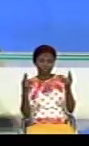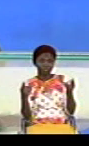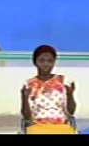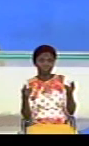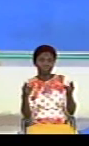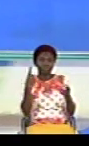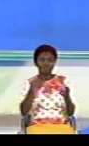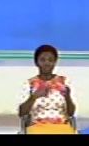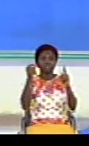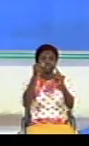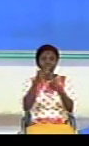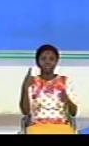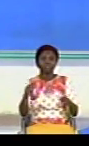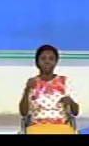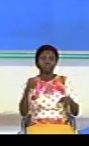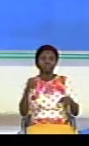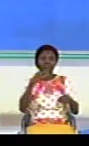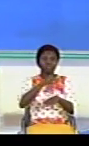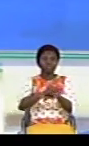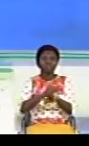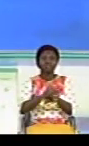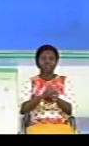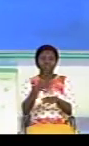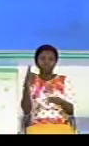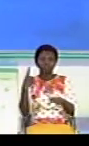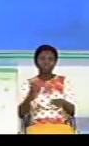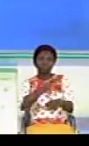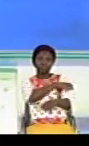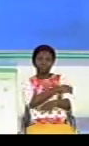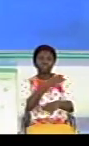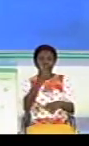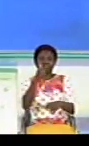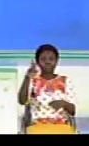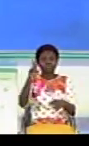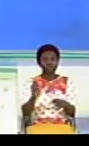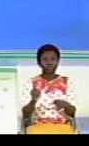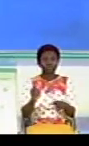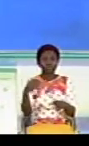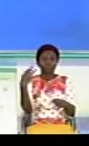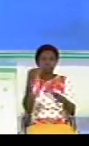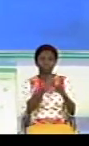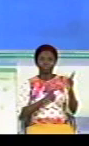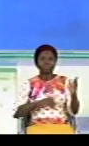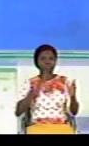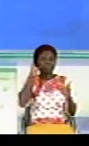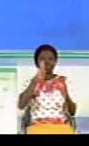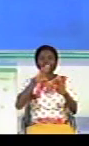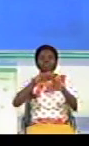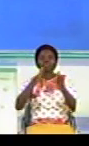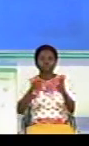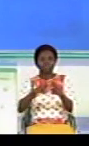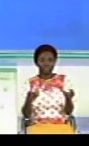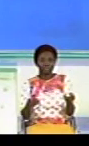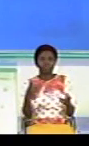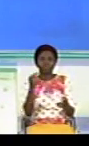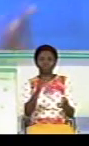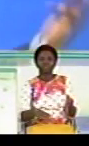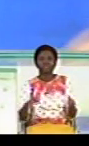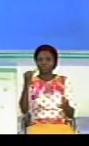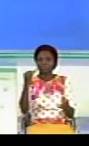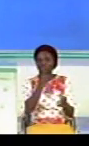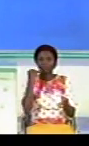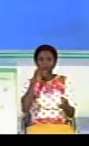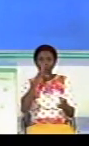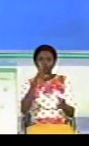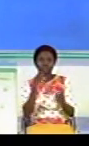message, the arm of the Lord will be revealed. The children of Israel were wondering, how is it what they